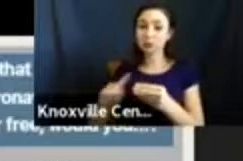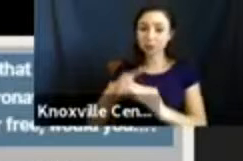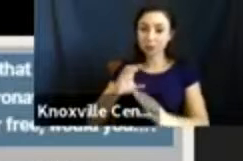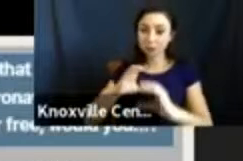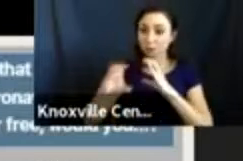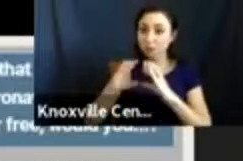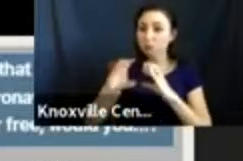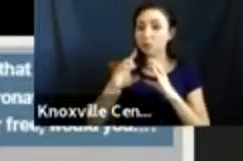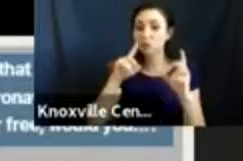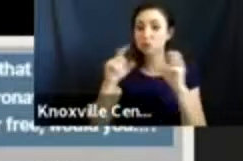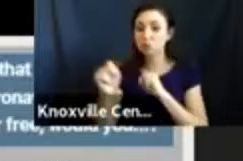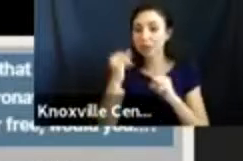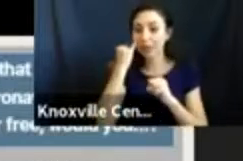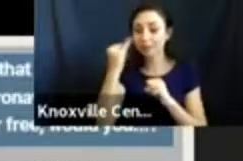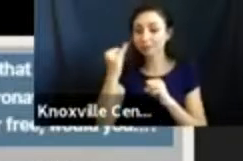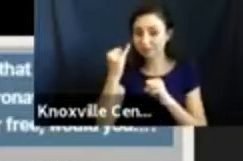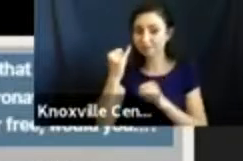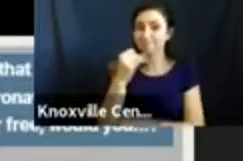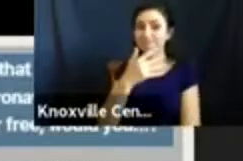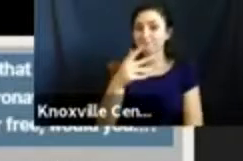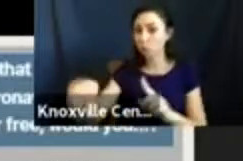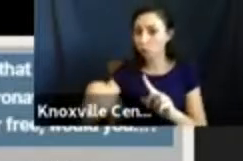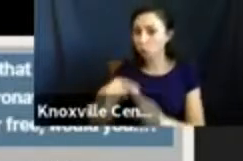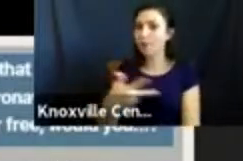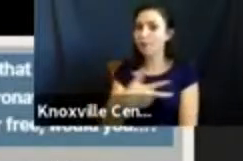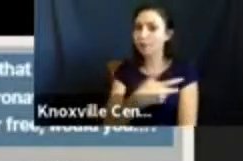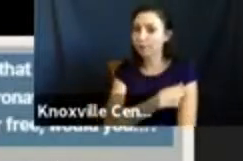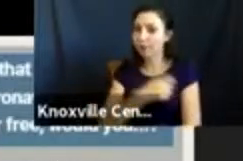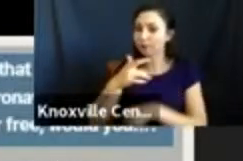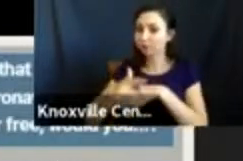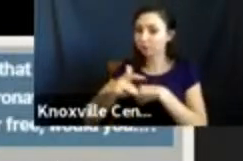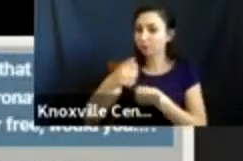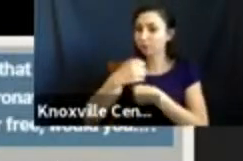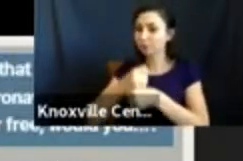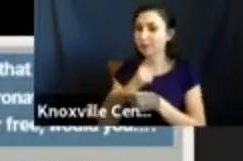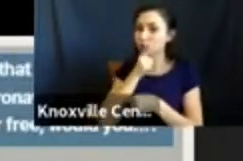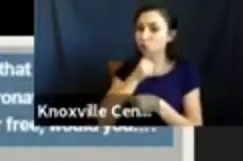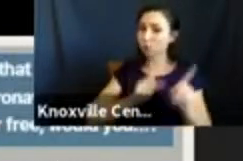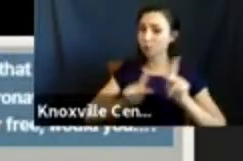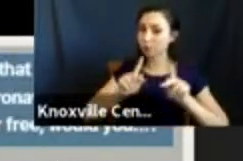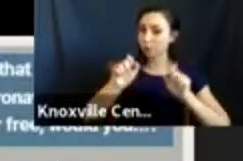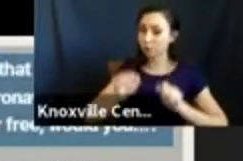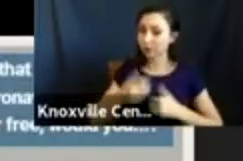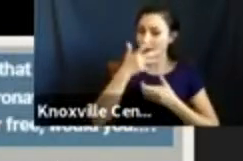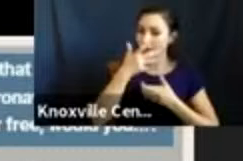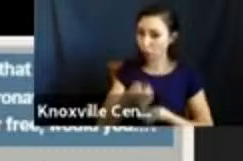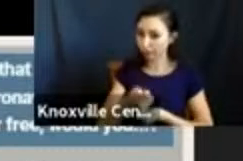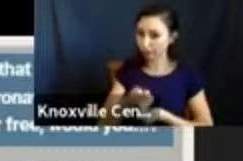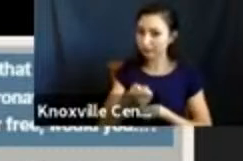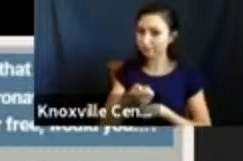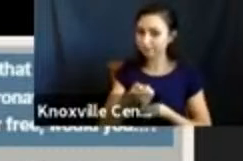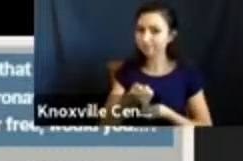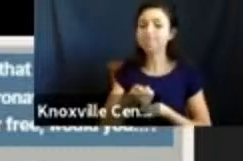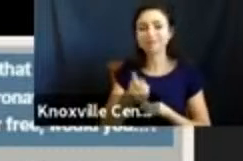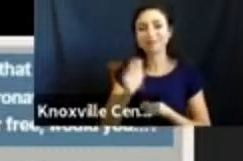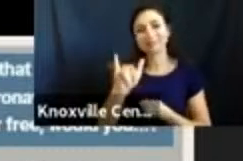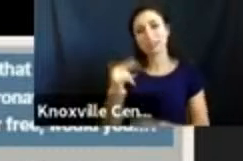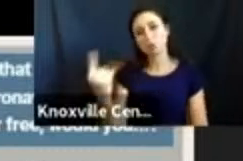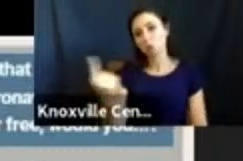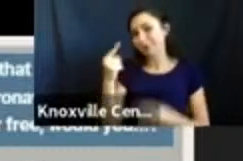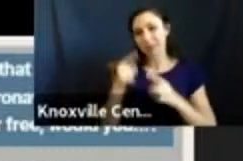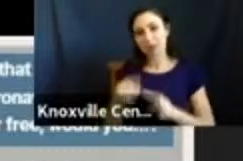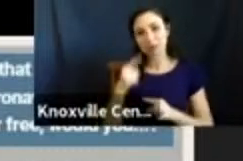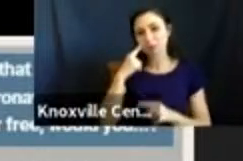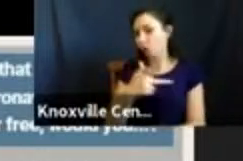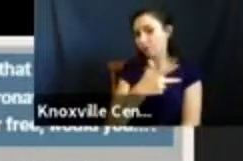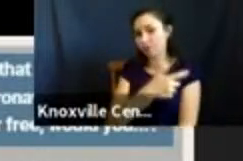around when a vaccine is available, about making sure that people are able to trust it. That has always been the case with vaccines. Vaccines have a long